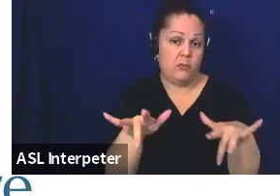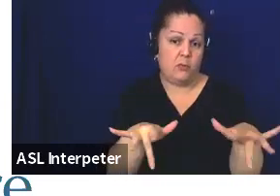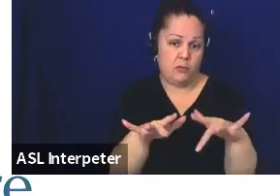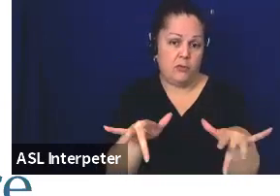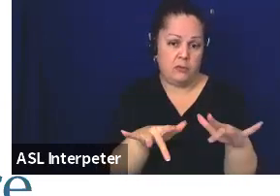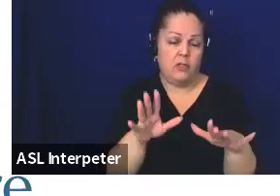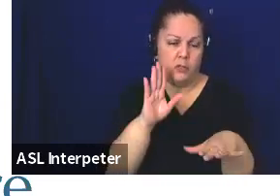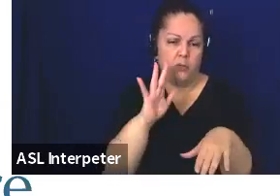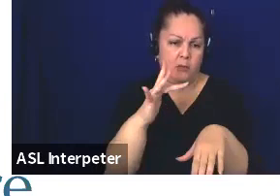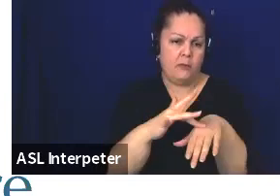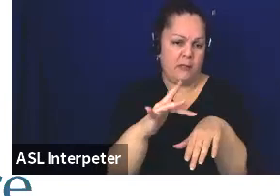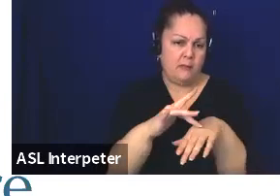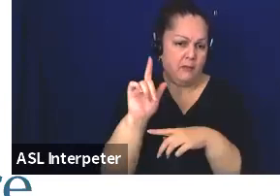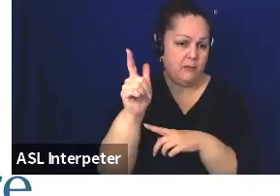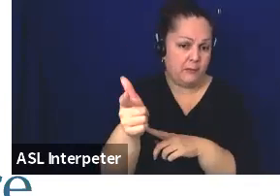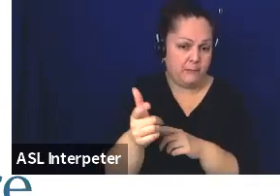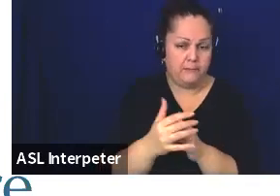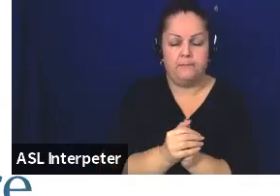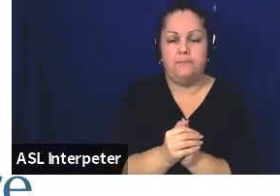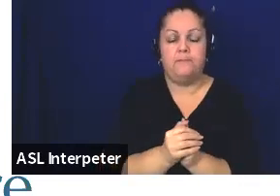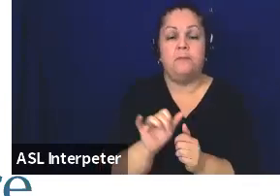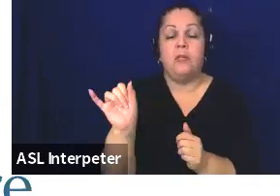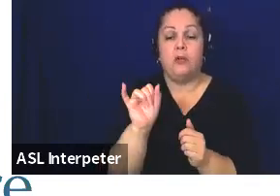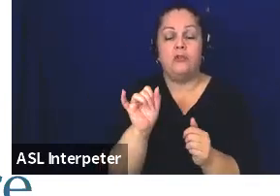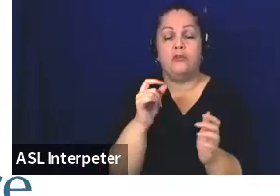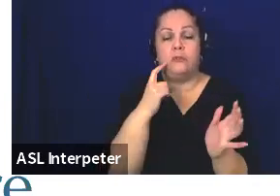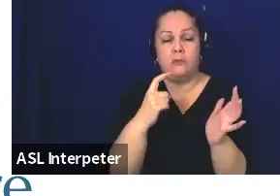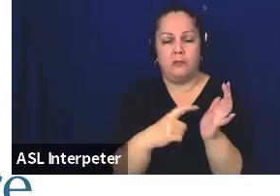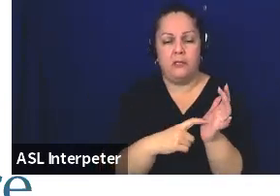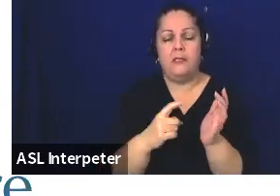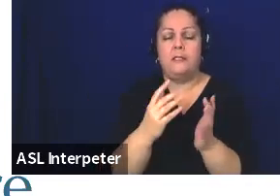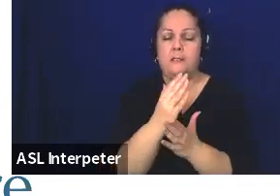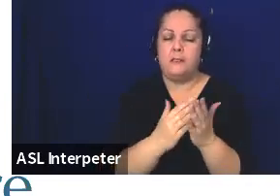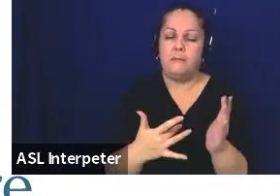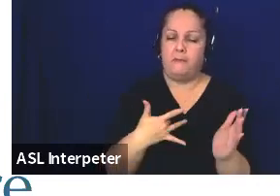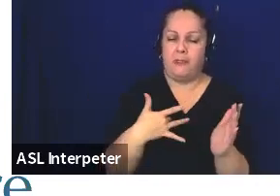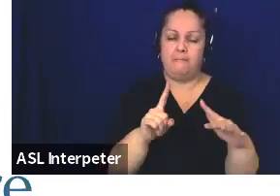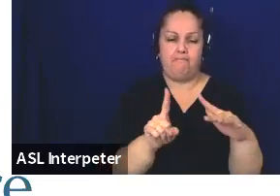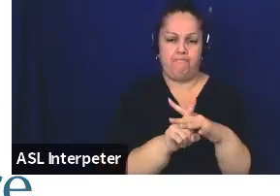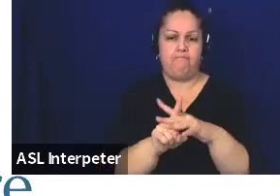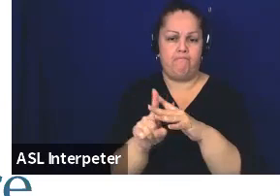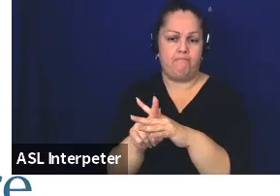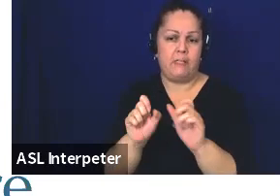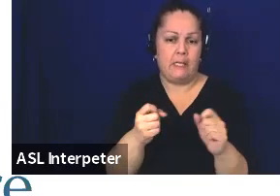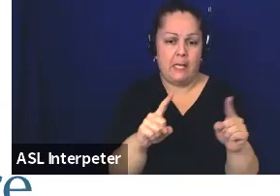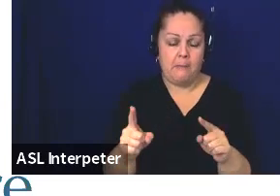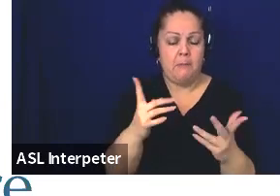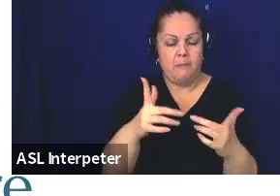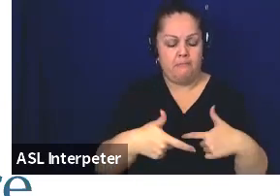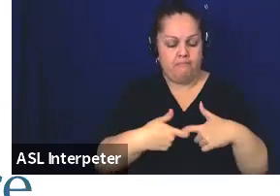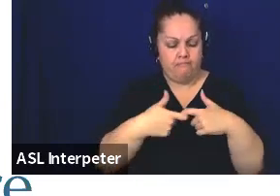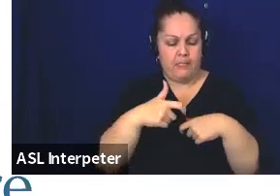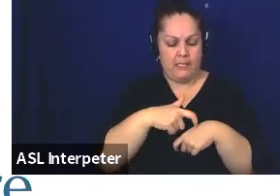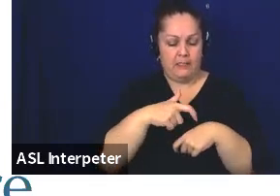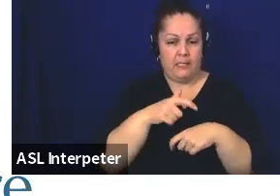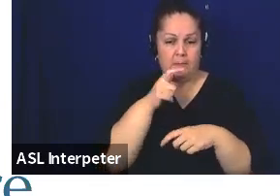will be available at a later time. Also recognize that there may be some feelings that come up during this training, and you may need some time